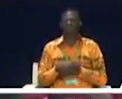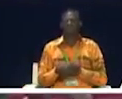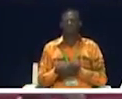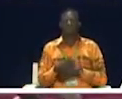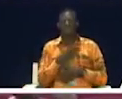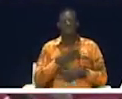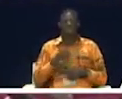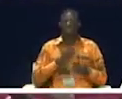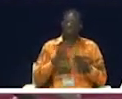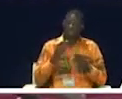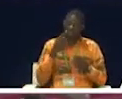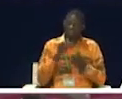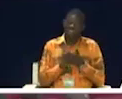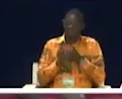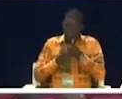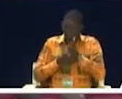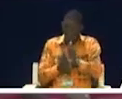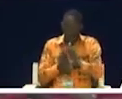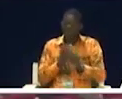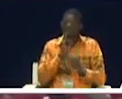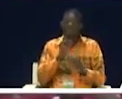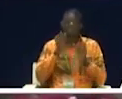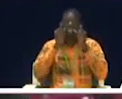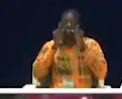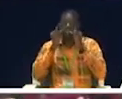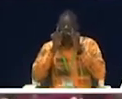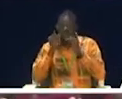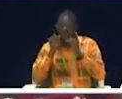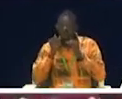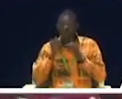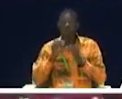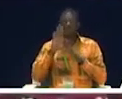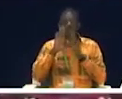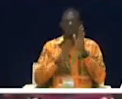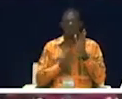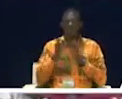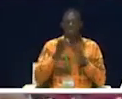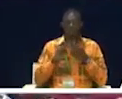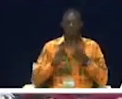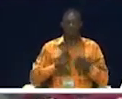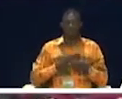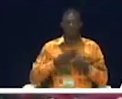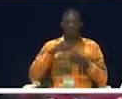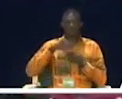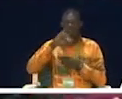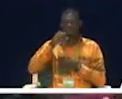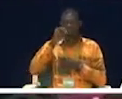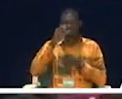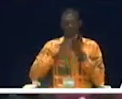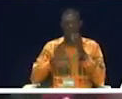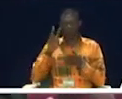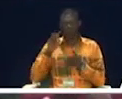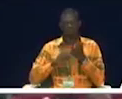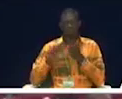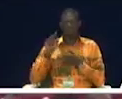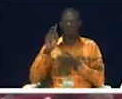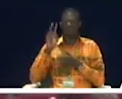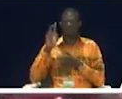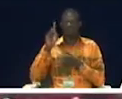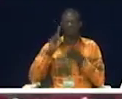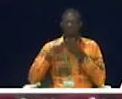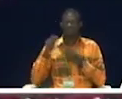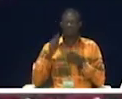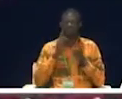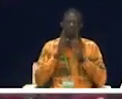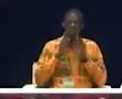And by this I mean, follow his instructions. The Bible says in John 2, verse 1 to 10, John 2, verse 1 to 10, it